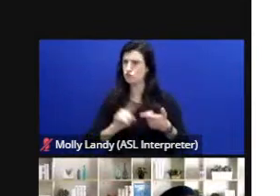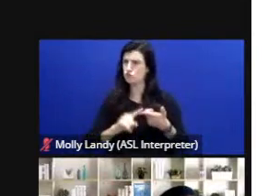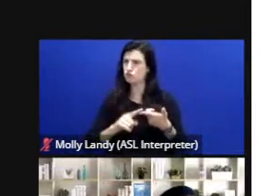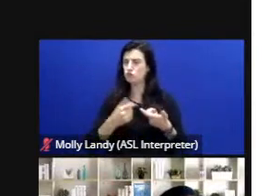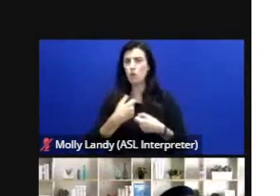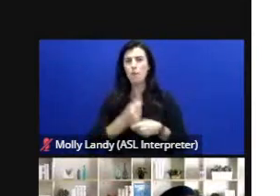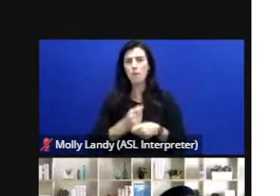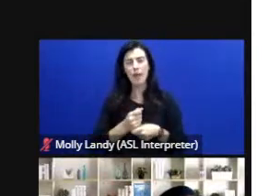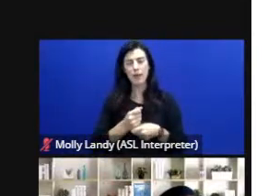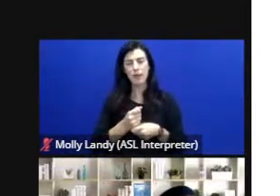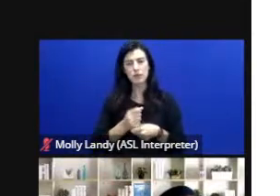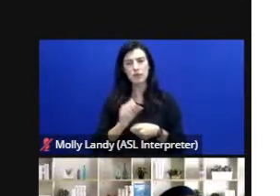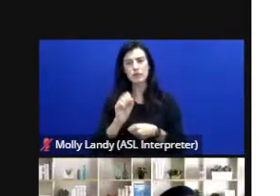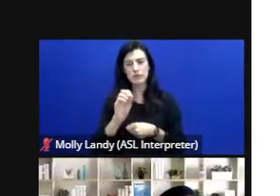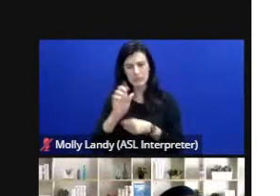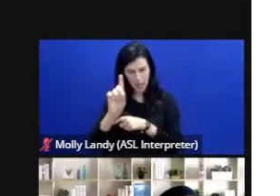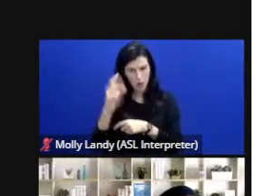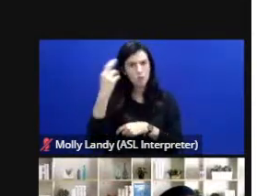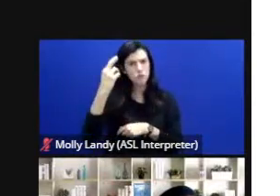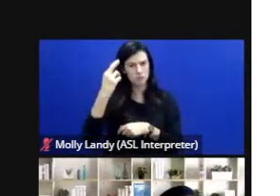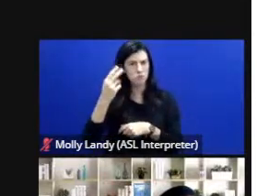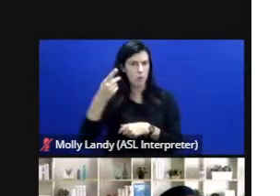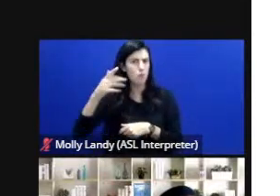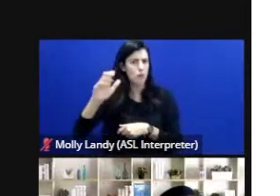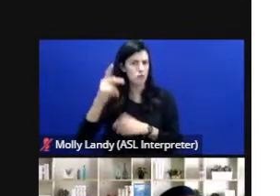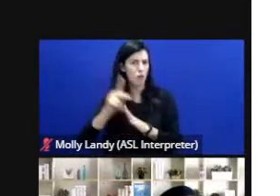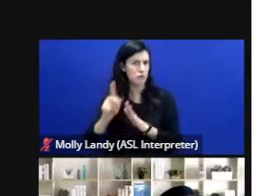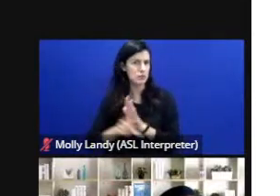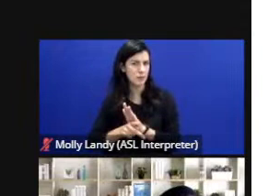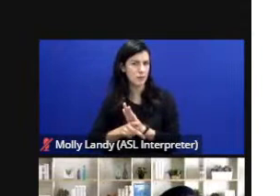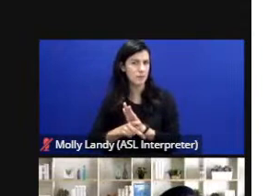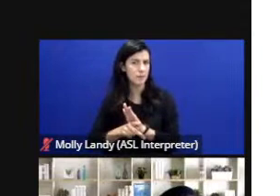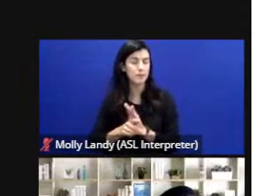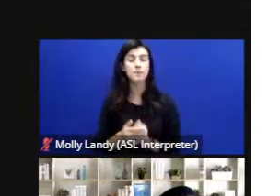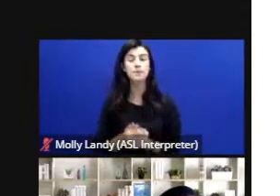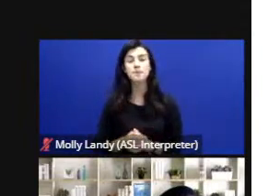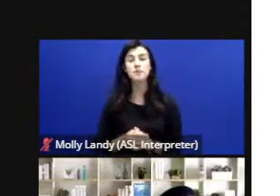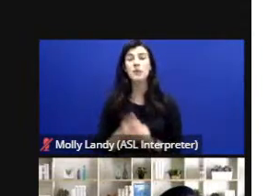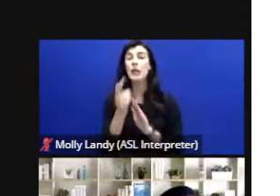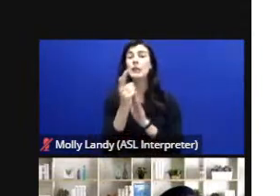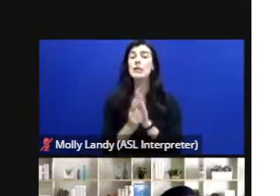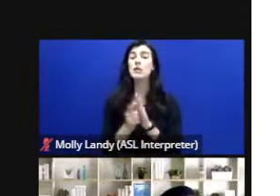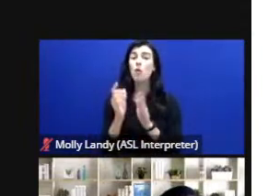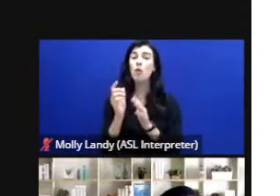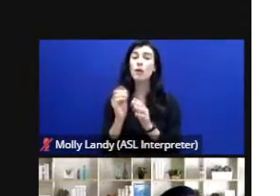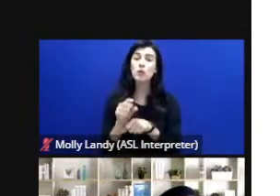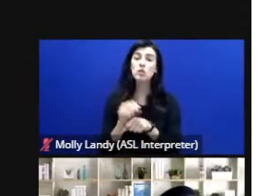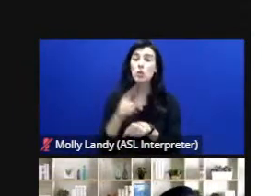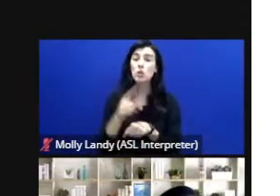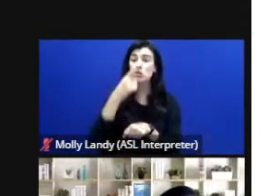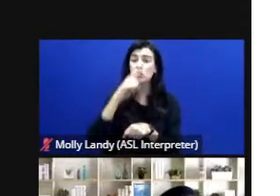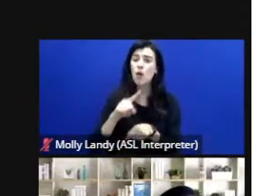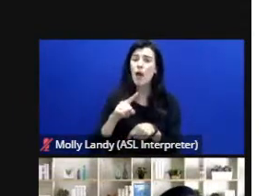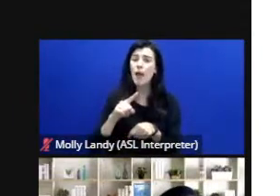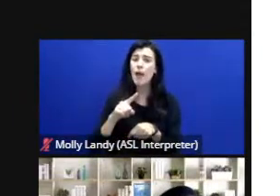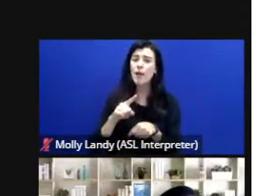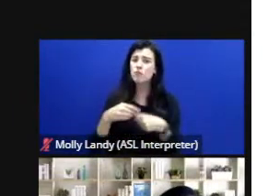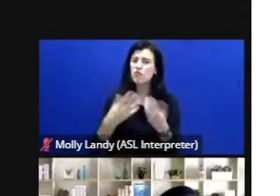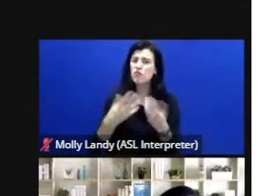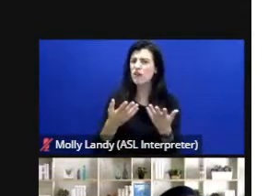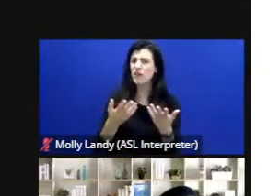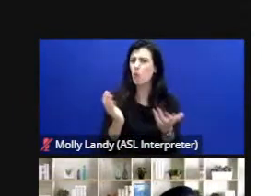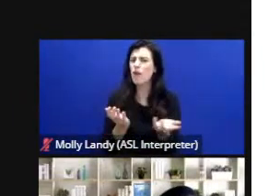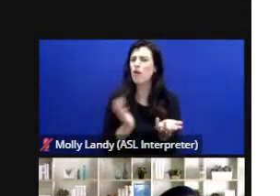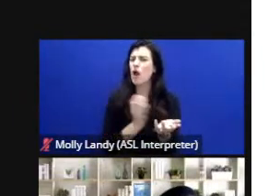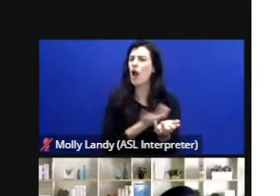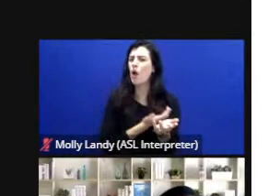policy and perhaps even address some of the questions that have been raised. Legal counsel, could you weigh in on our options?